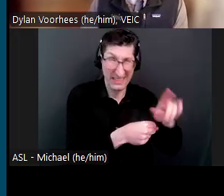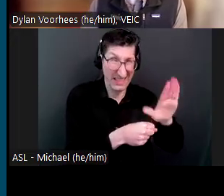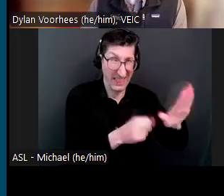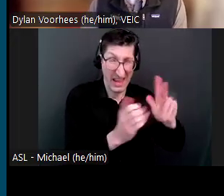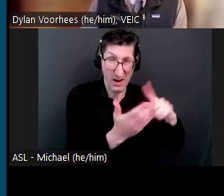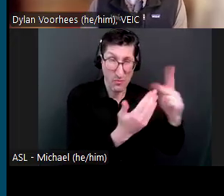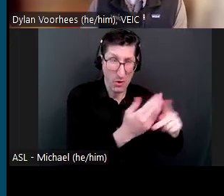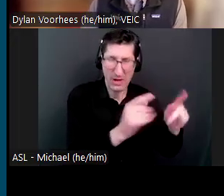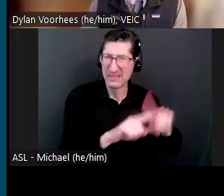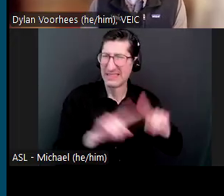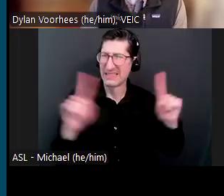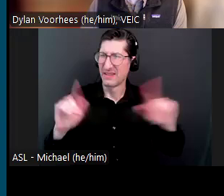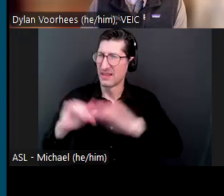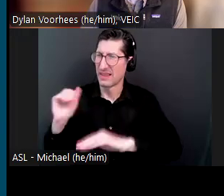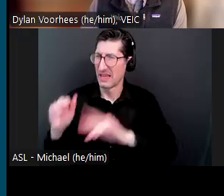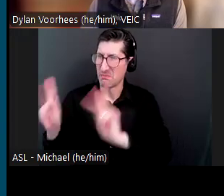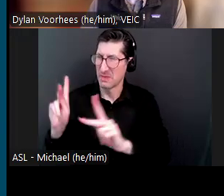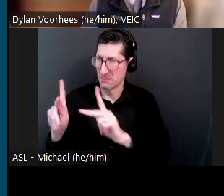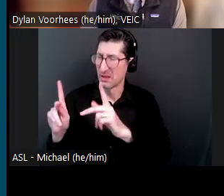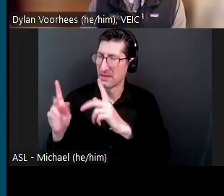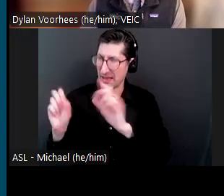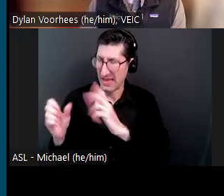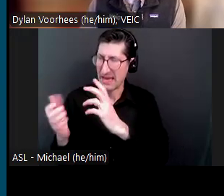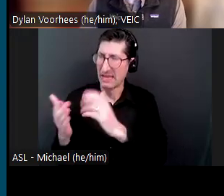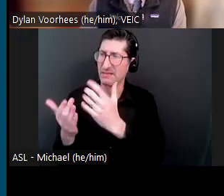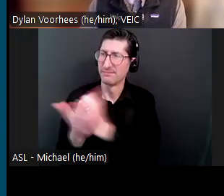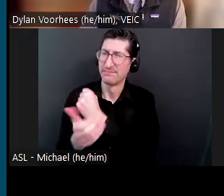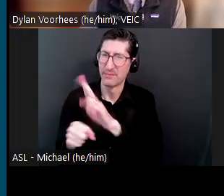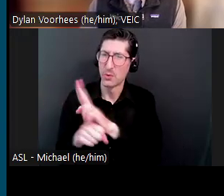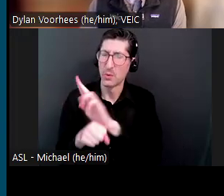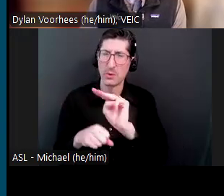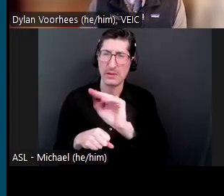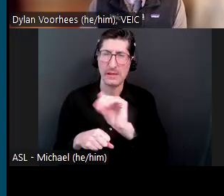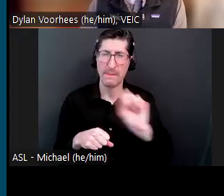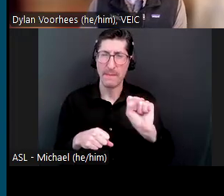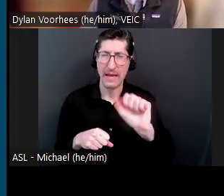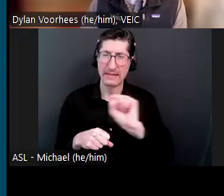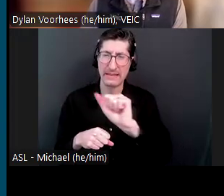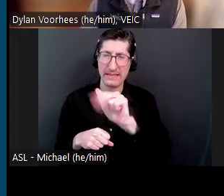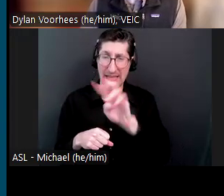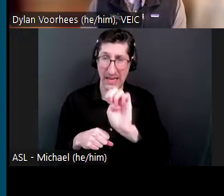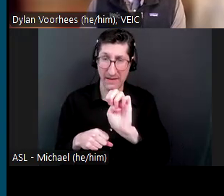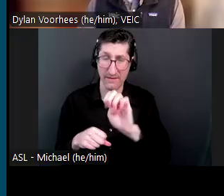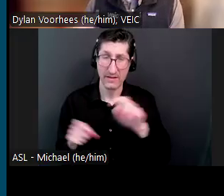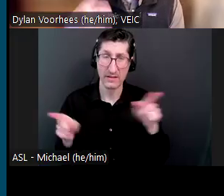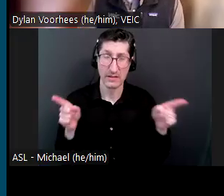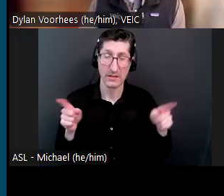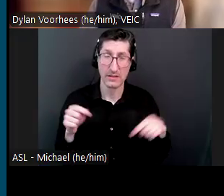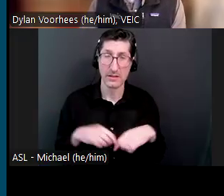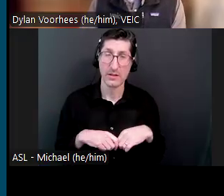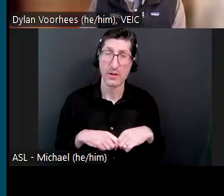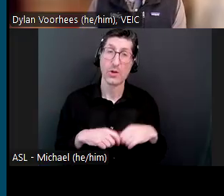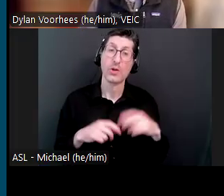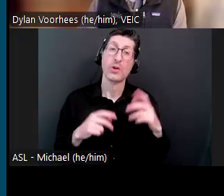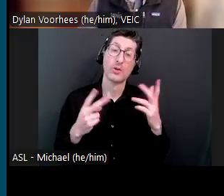services offered to the utility customers through Mass Save. And so depending on the option, this would be addressed either by a